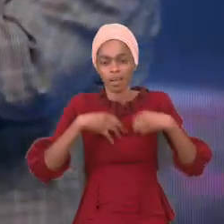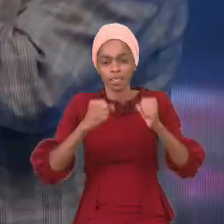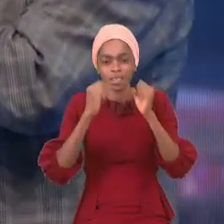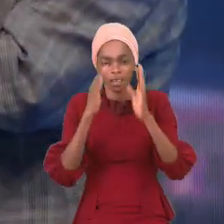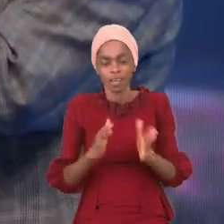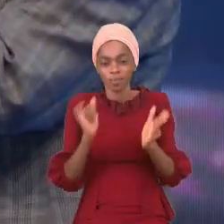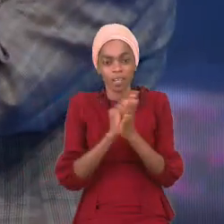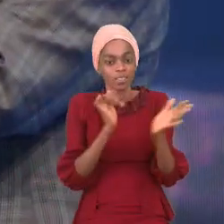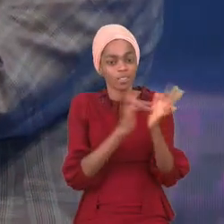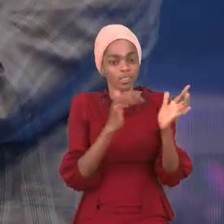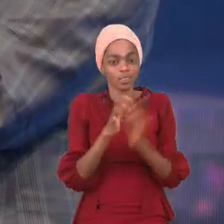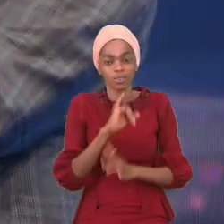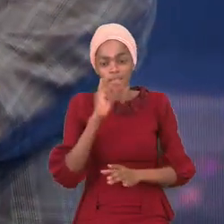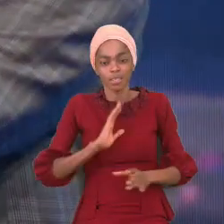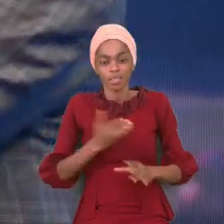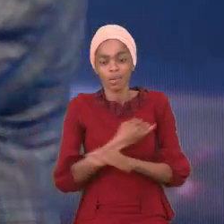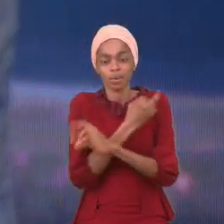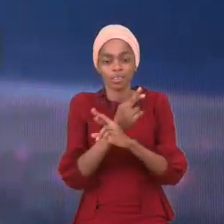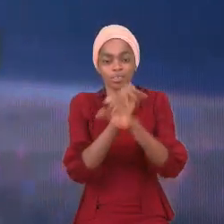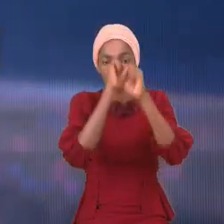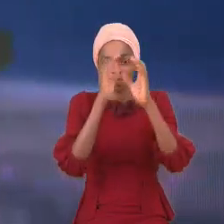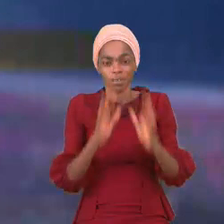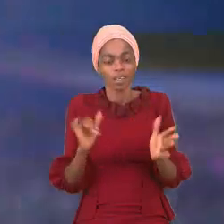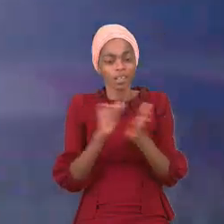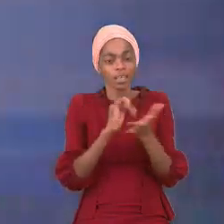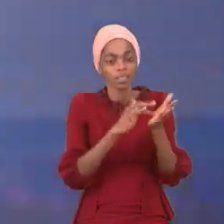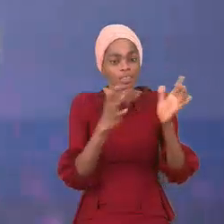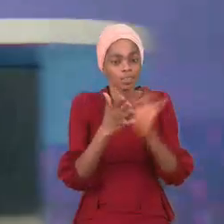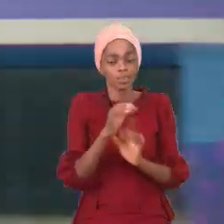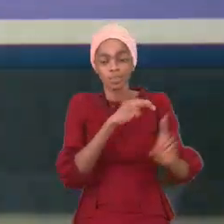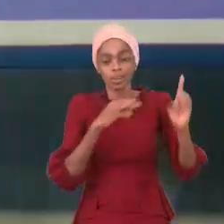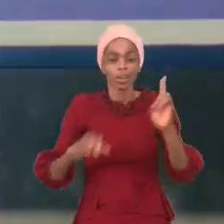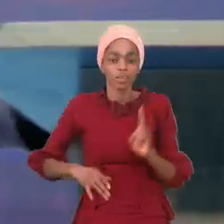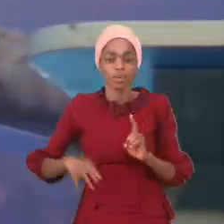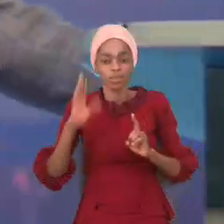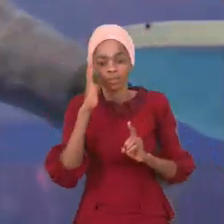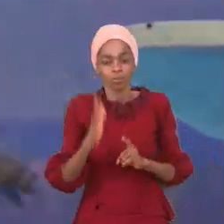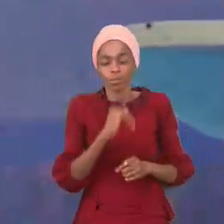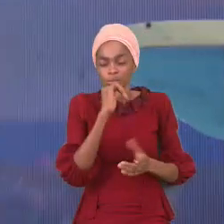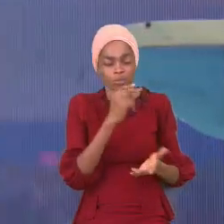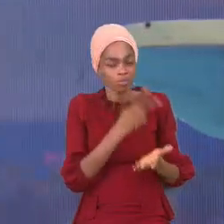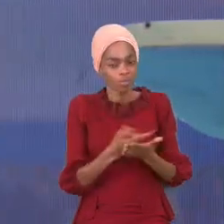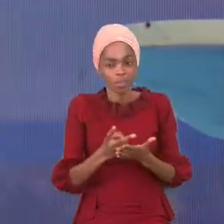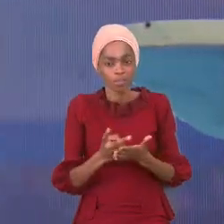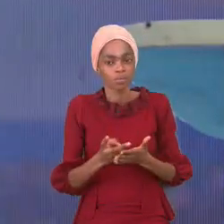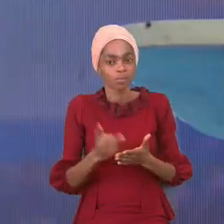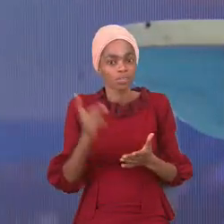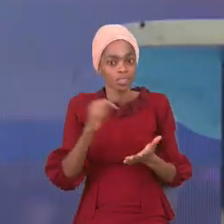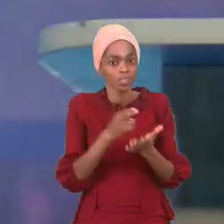That Jesus is our deliverer. That Jesus Christ will not fail the truth.